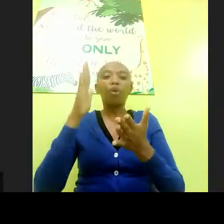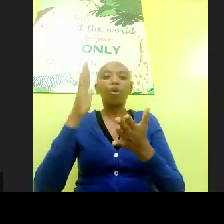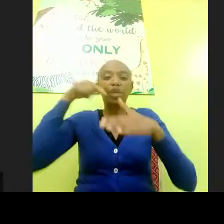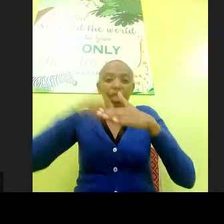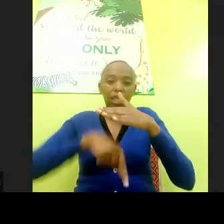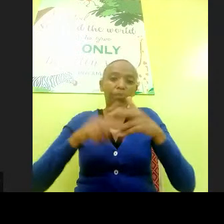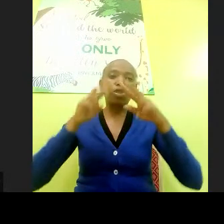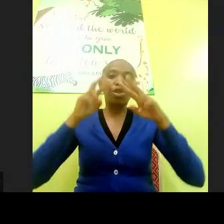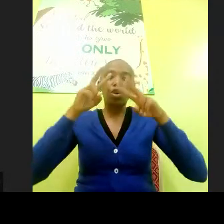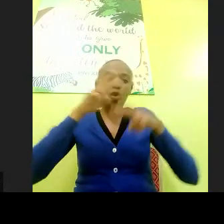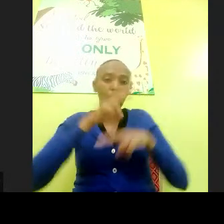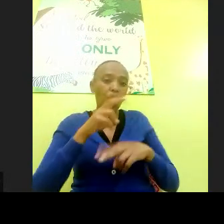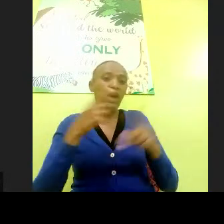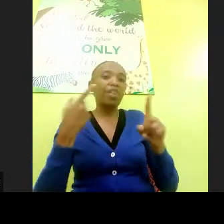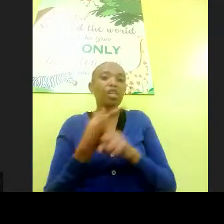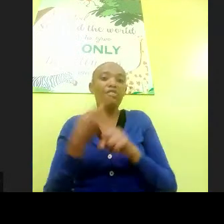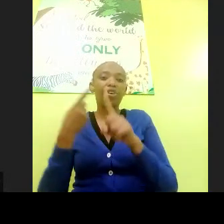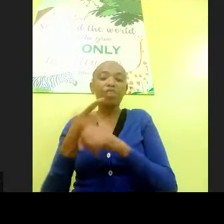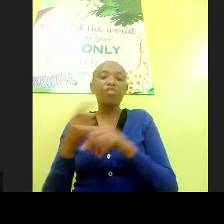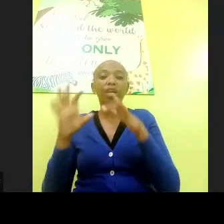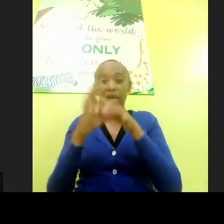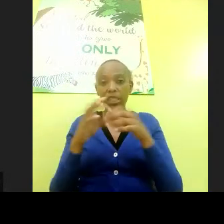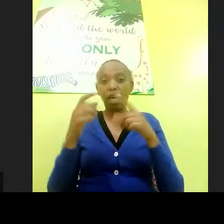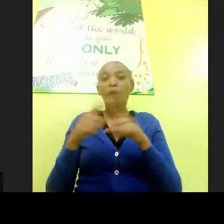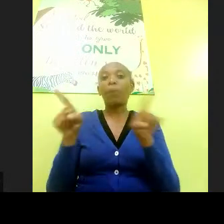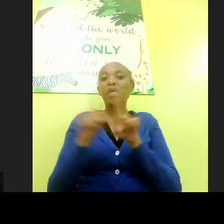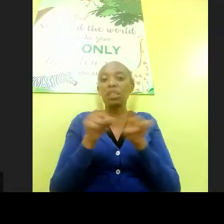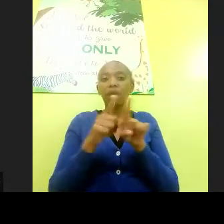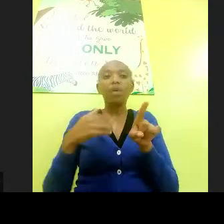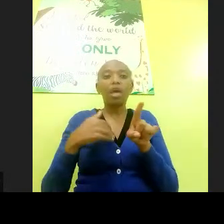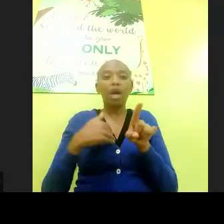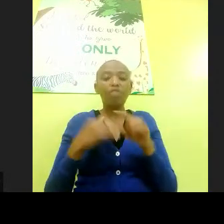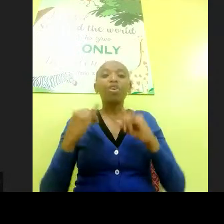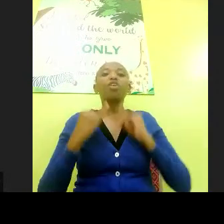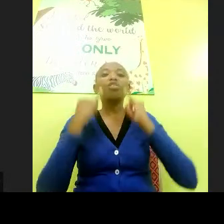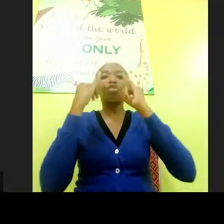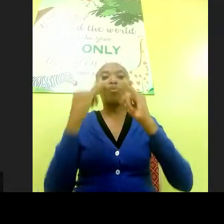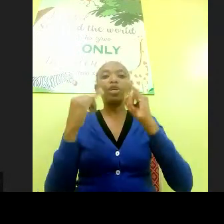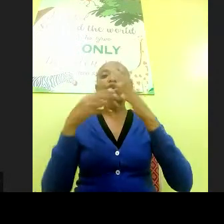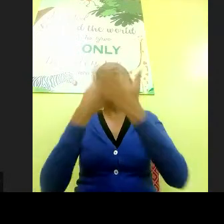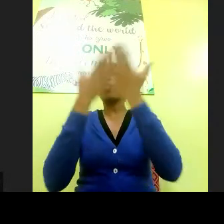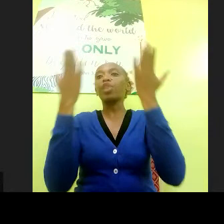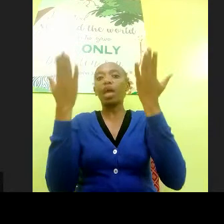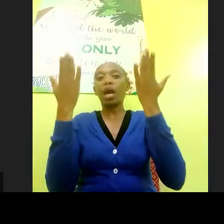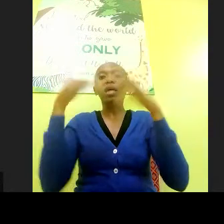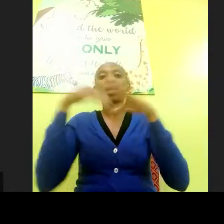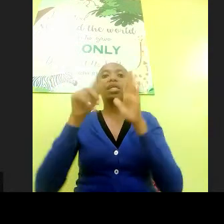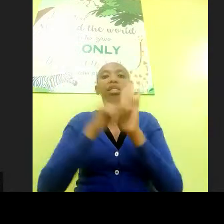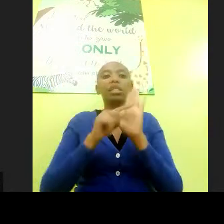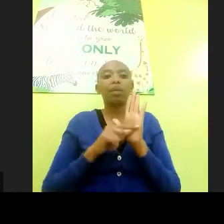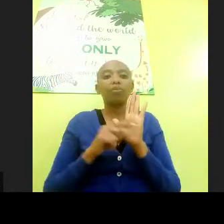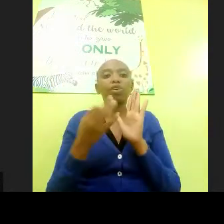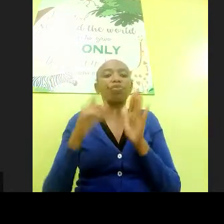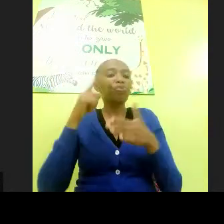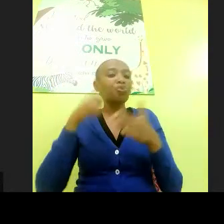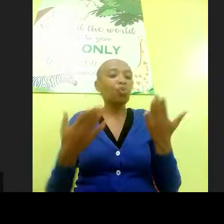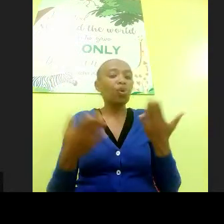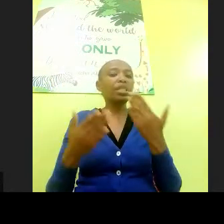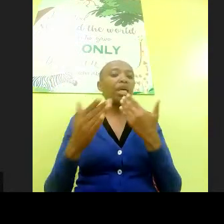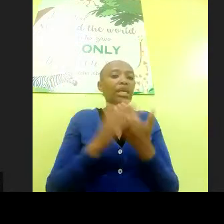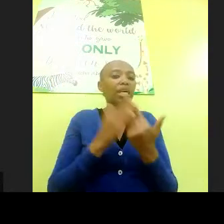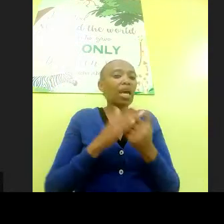the different countries, but to also put out information out there in terms of what does care look